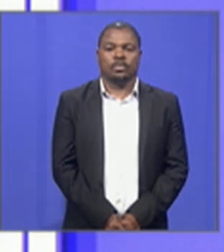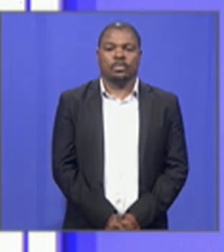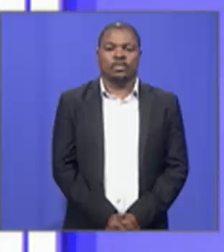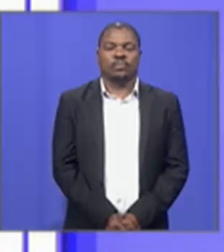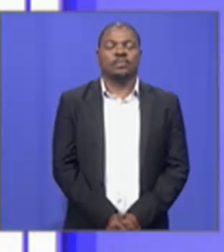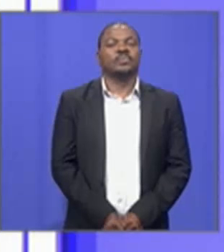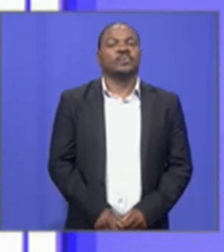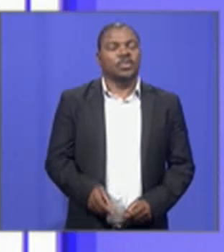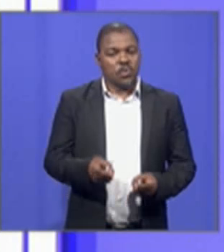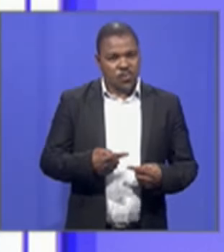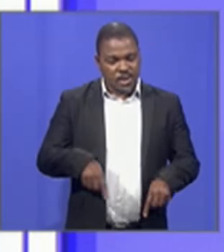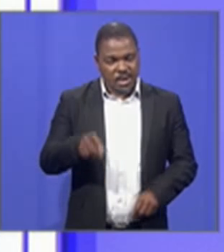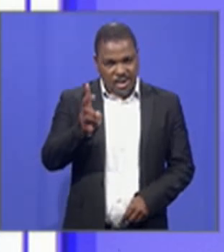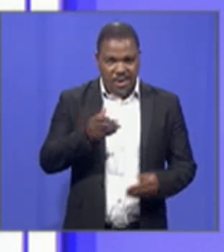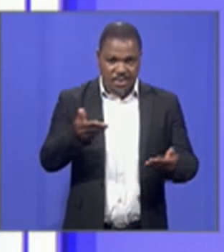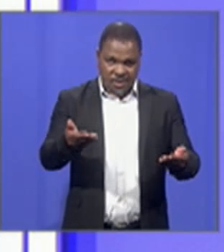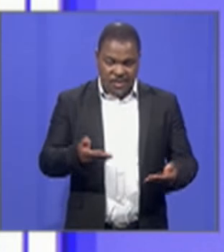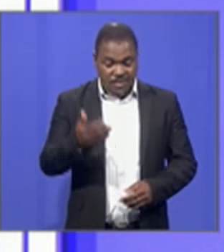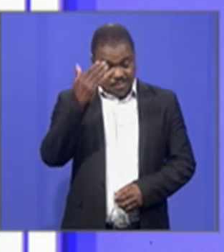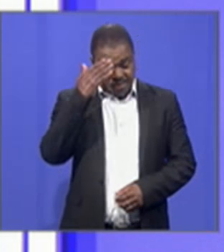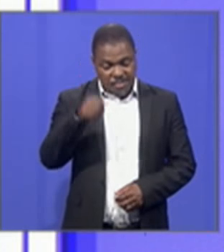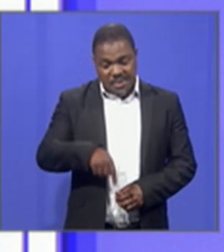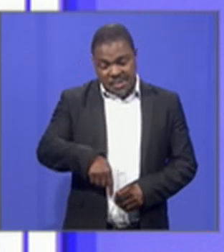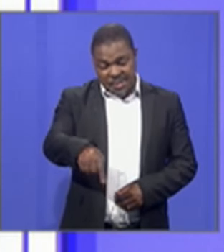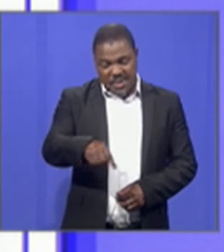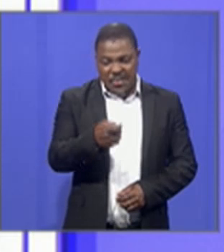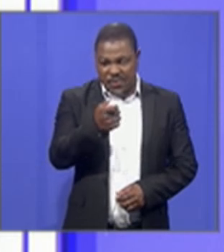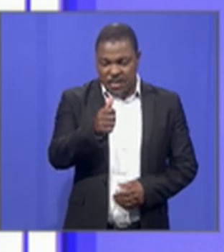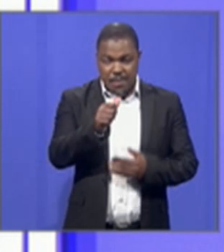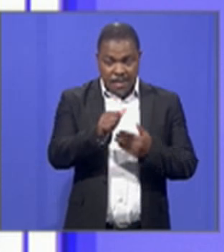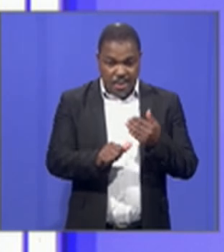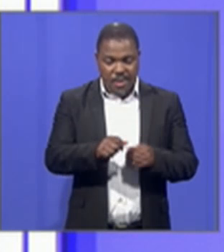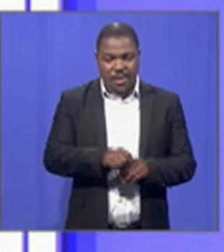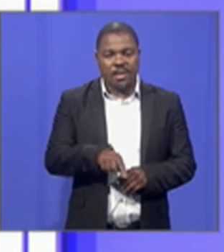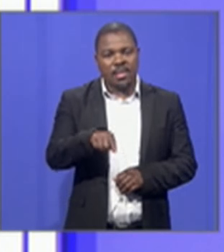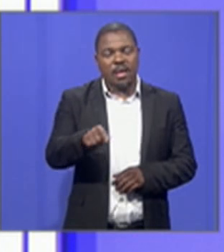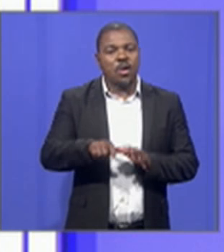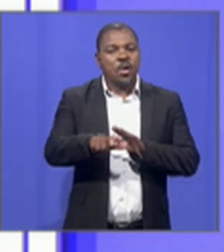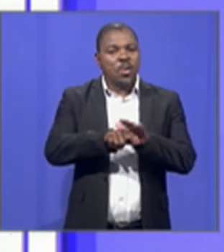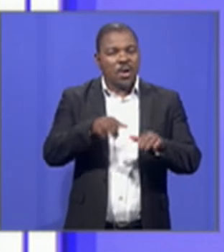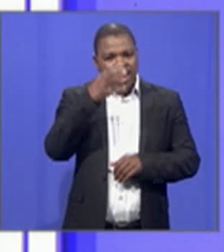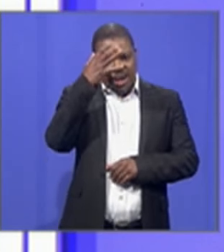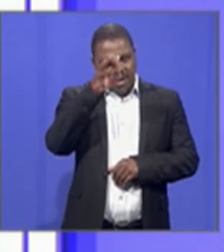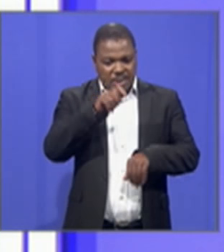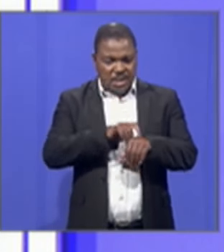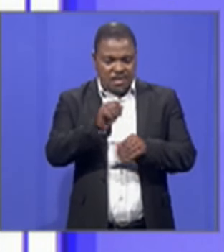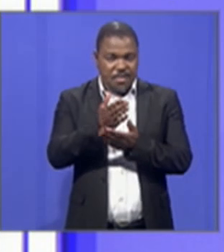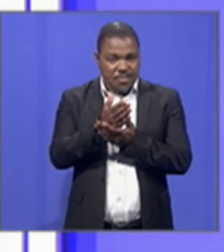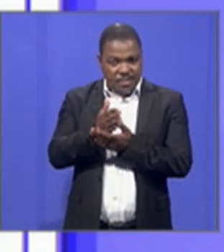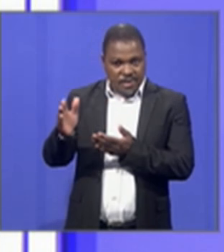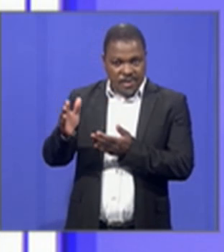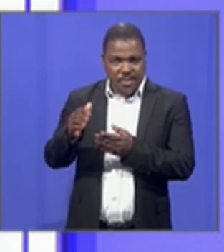Re sa le amogela Thobela ka ge go šetše dikgwedi di se kae gore pušo ya botshelela ya mebušo selegae e fihle mafelelong pele ga dikgetho tša la 4 di ba